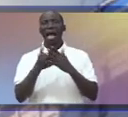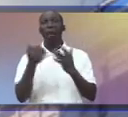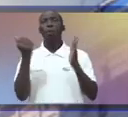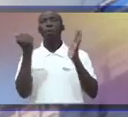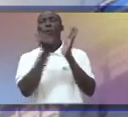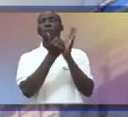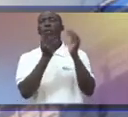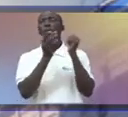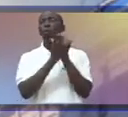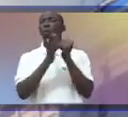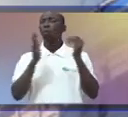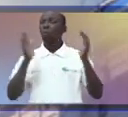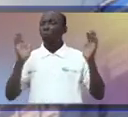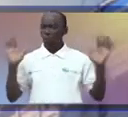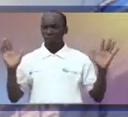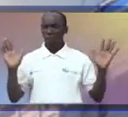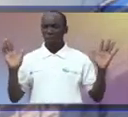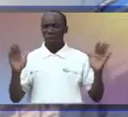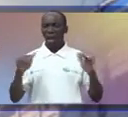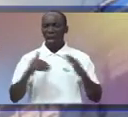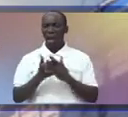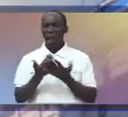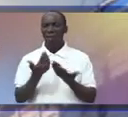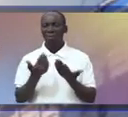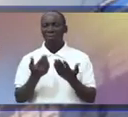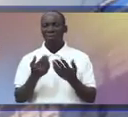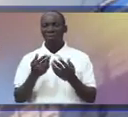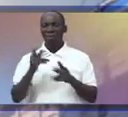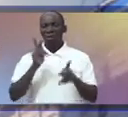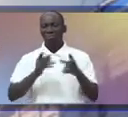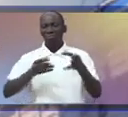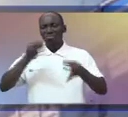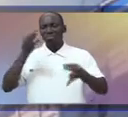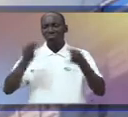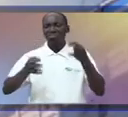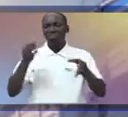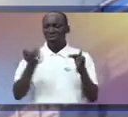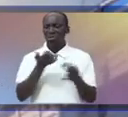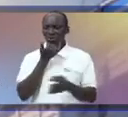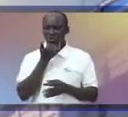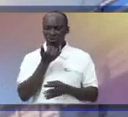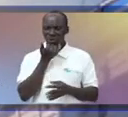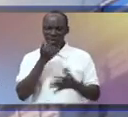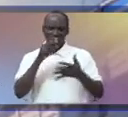adeɛ ɔkenkan nso a na ɔnte aseɛ nti onyankopɔn ma philip